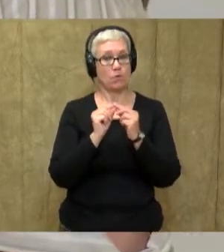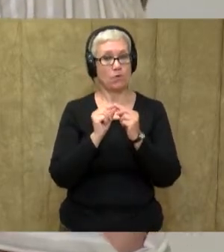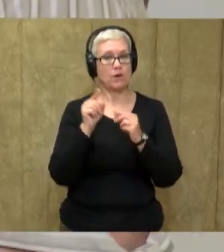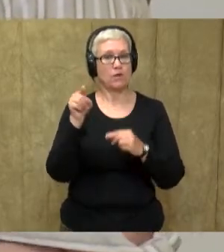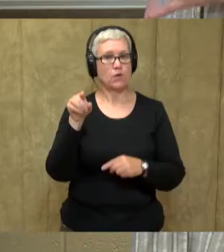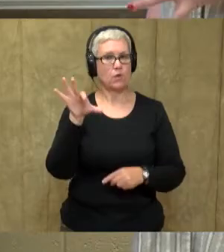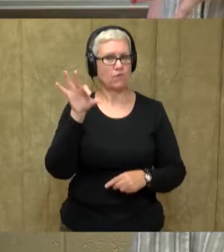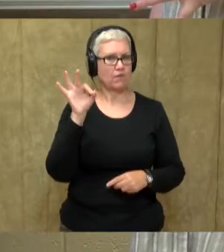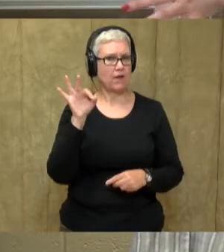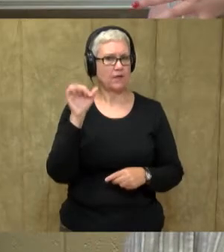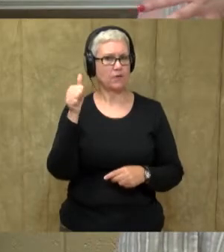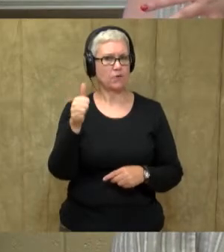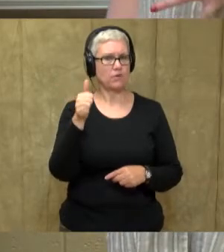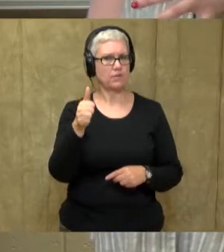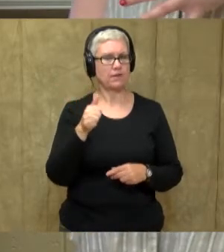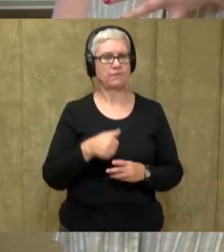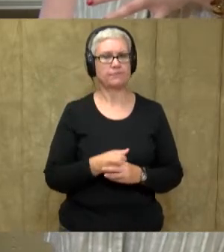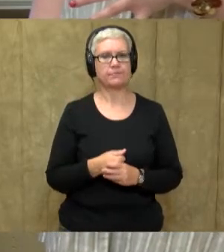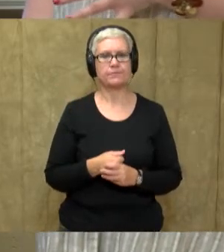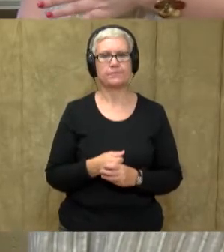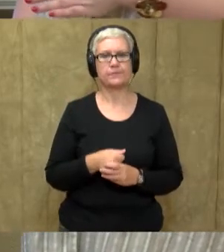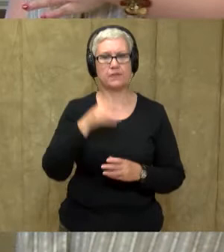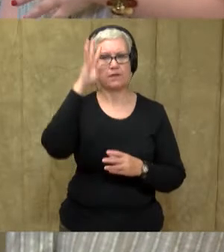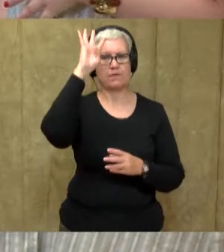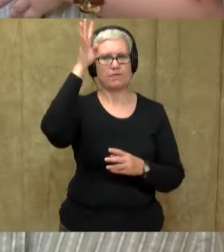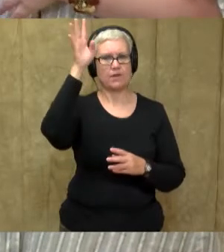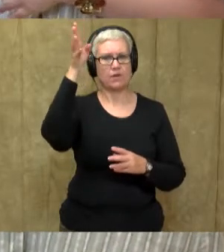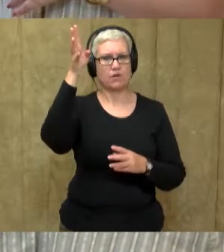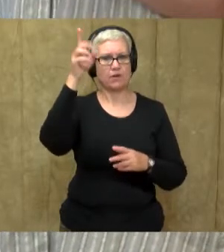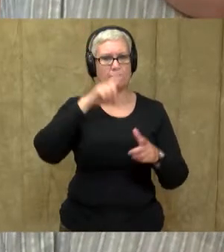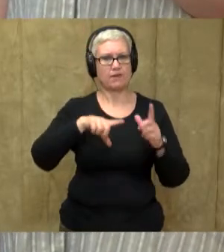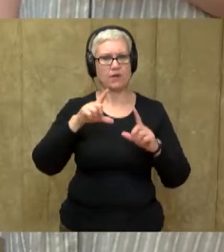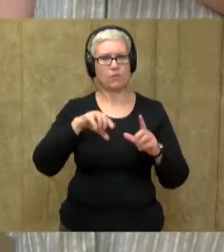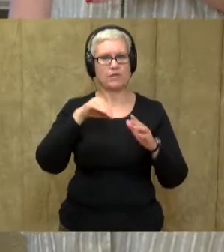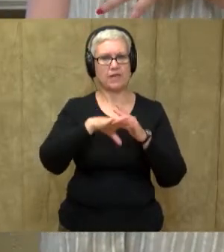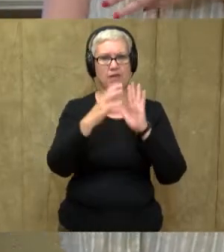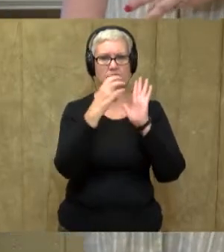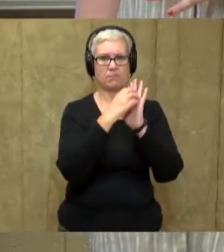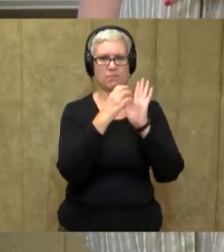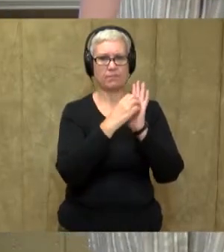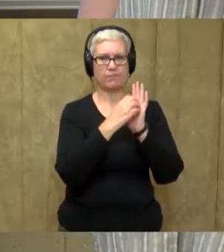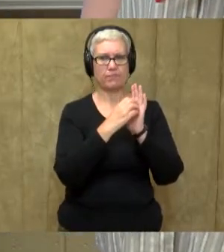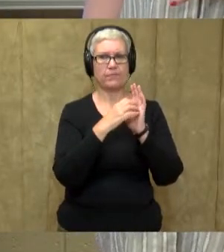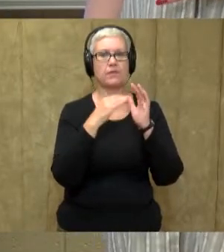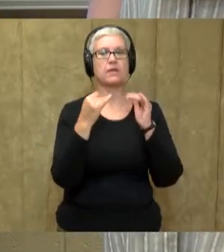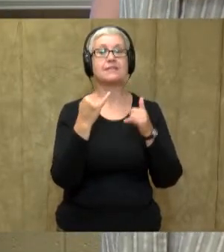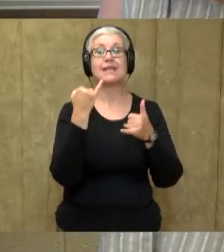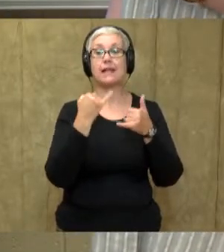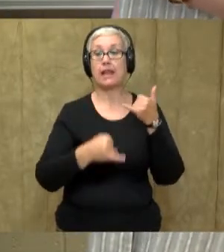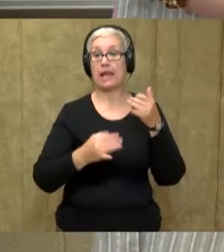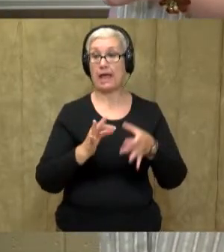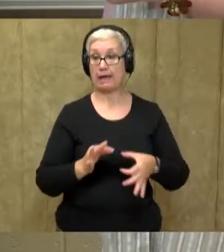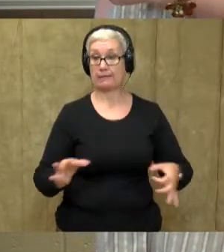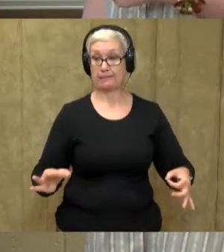can find it. What's another example of figurative language in this paragraph? I'll give you a hint. It's in the last sentence.